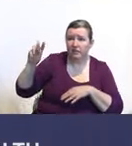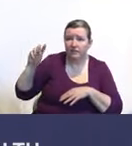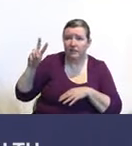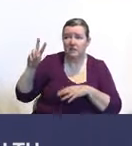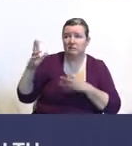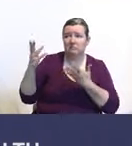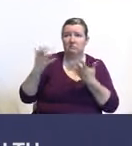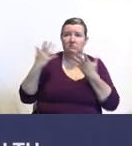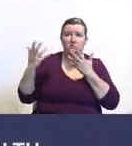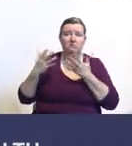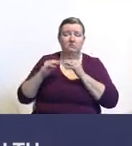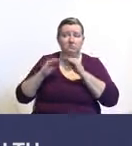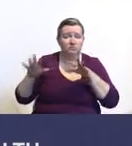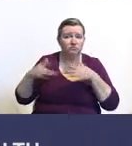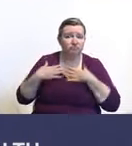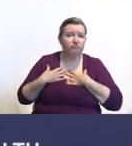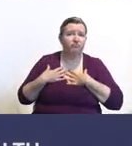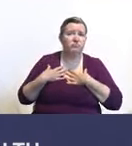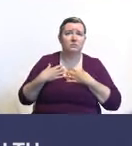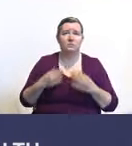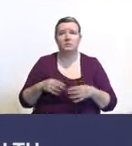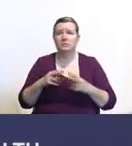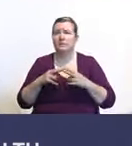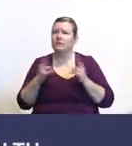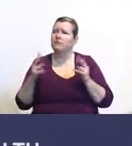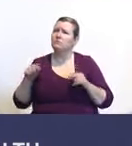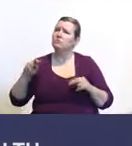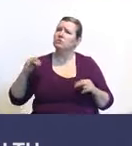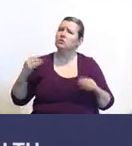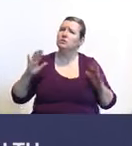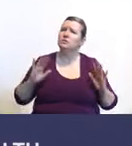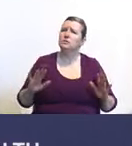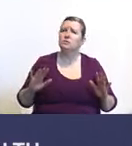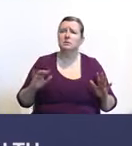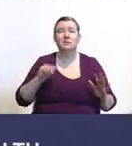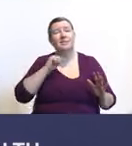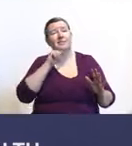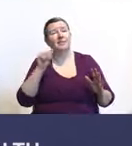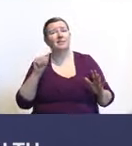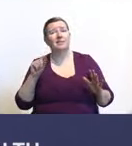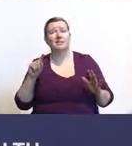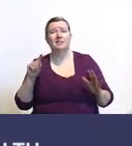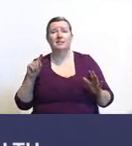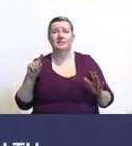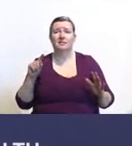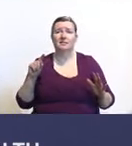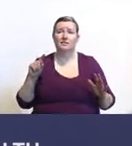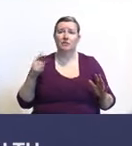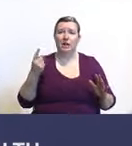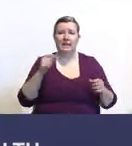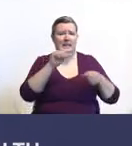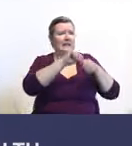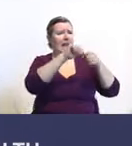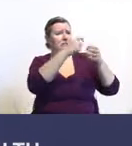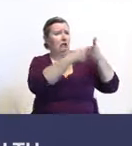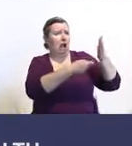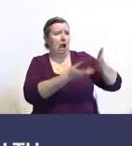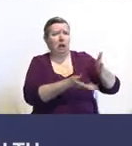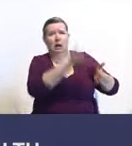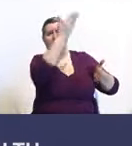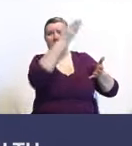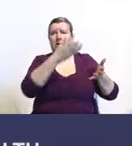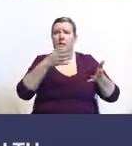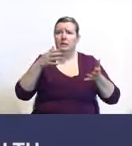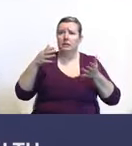that's another particular New Jersey point. It's less our interests in terms of cold-blooded gas prices or cyber incursions, but these